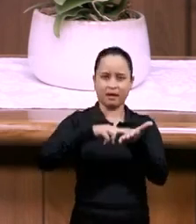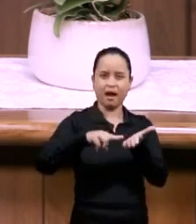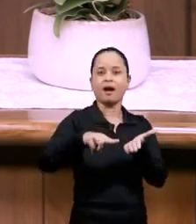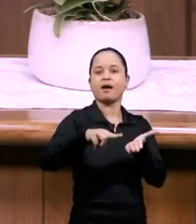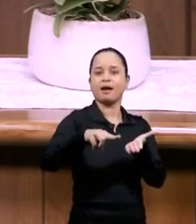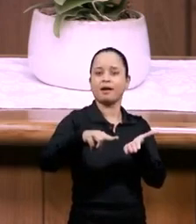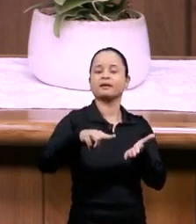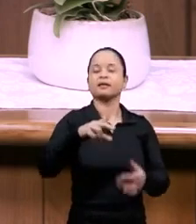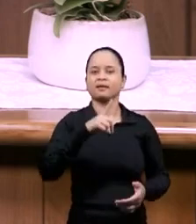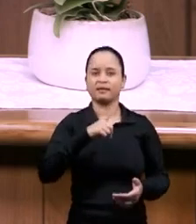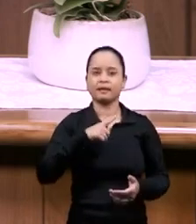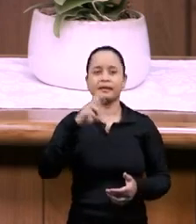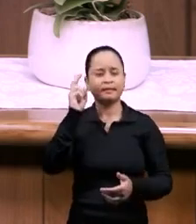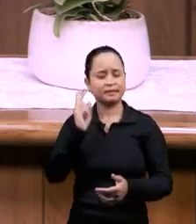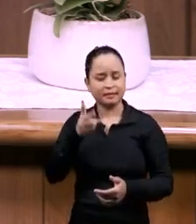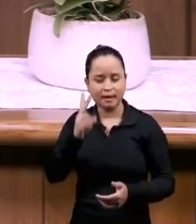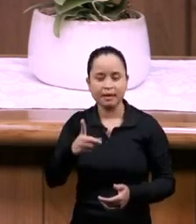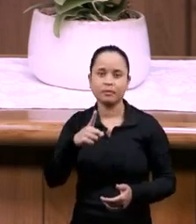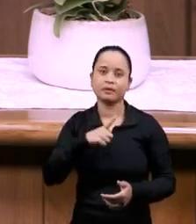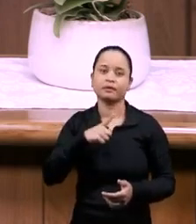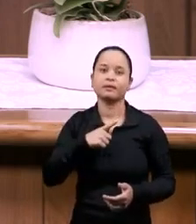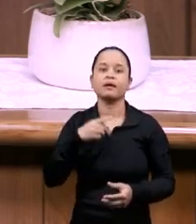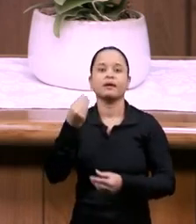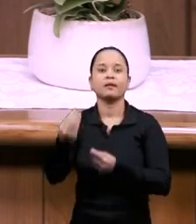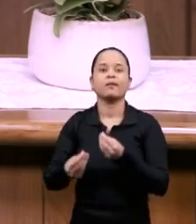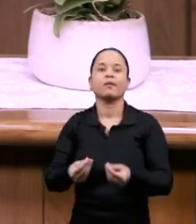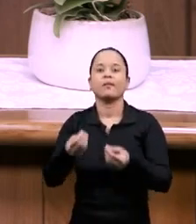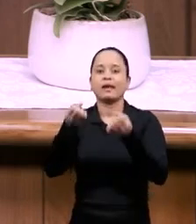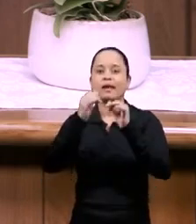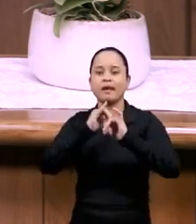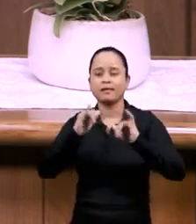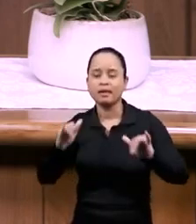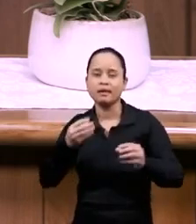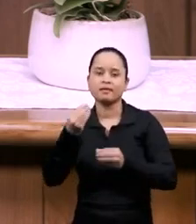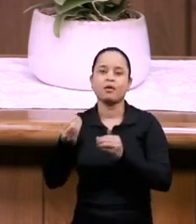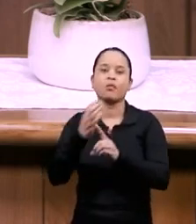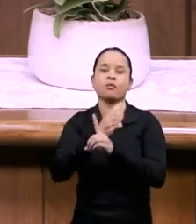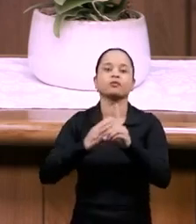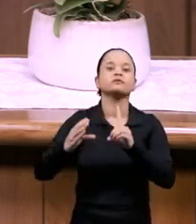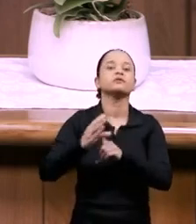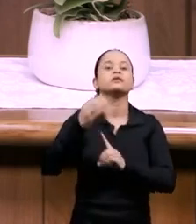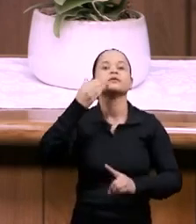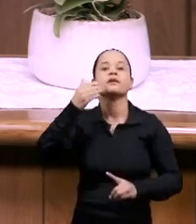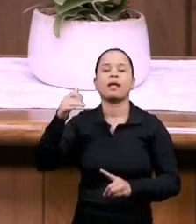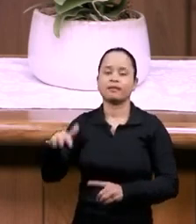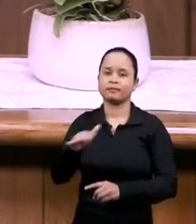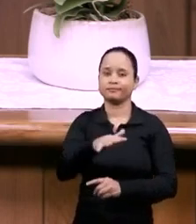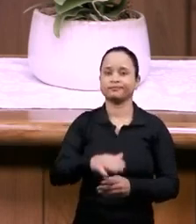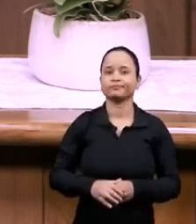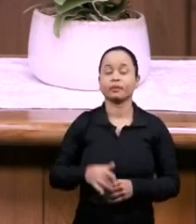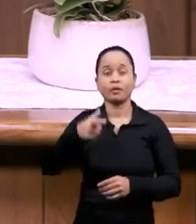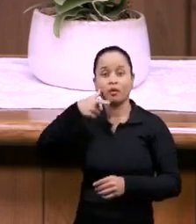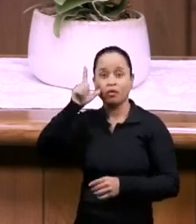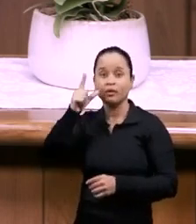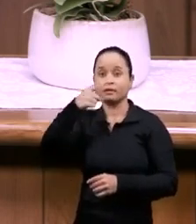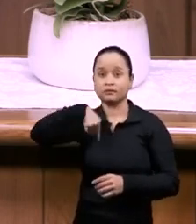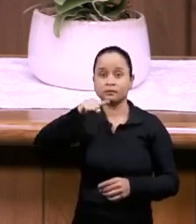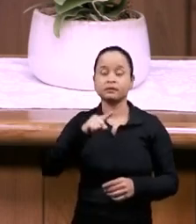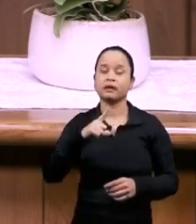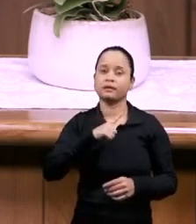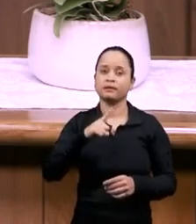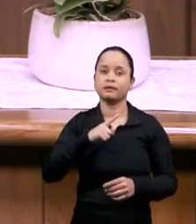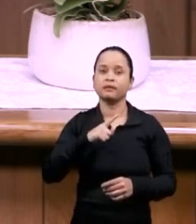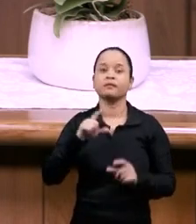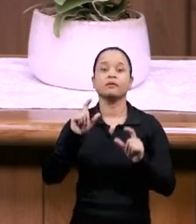mention for the participation of the children in the services. And yesterday, brethren, we had last week actually a marvelous event